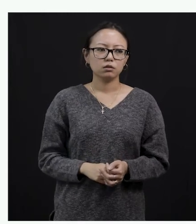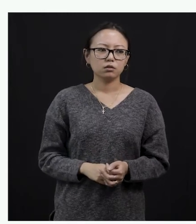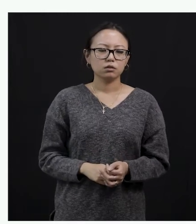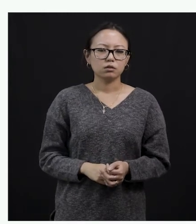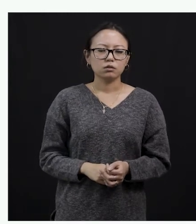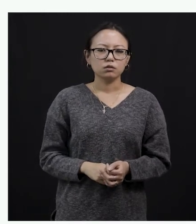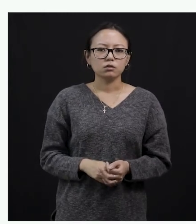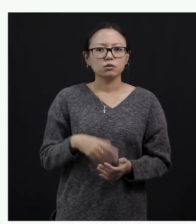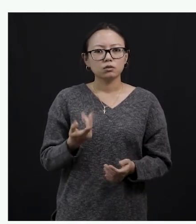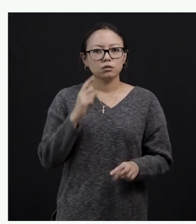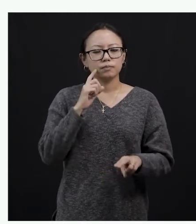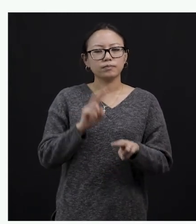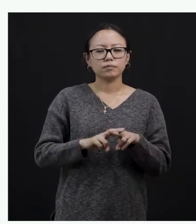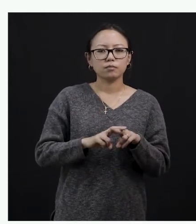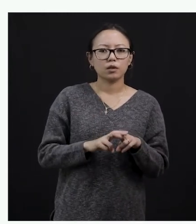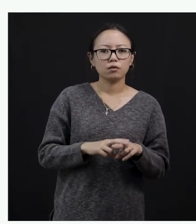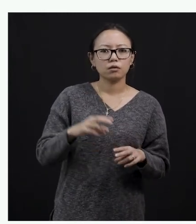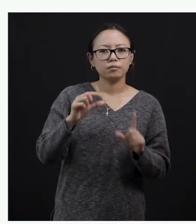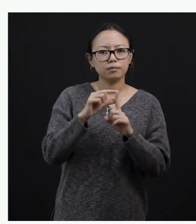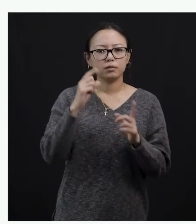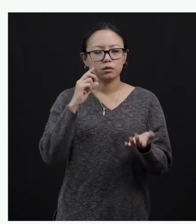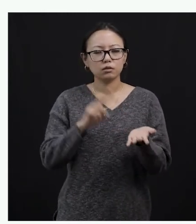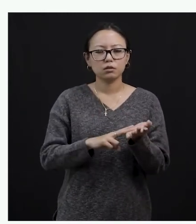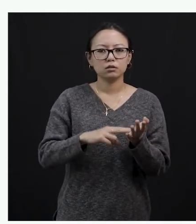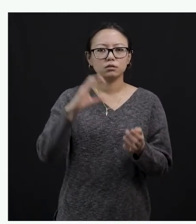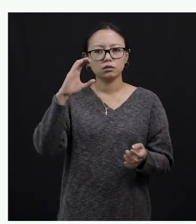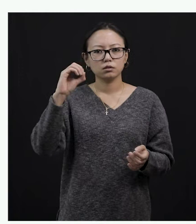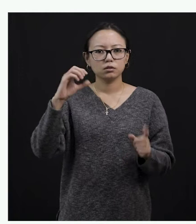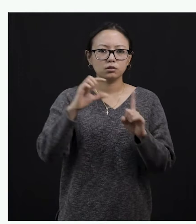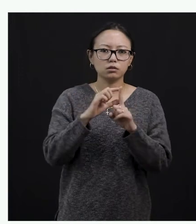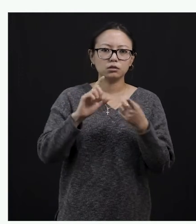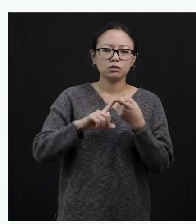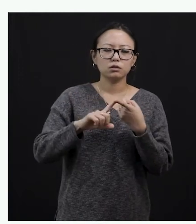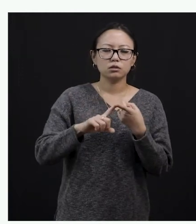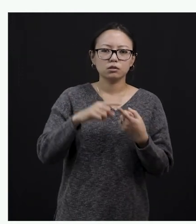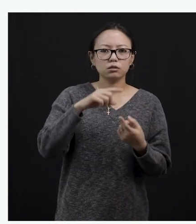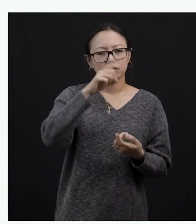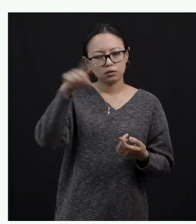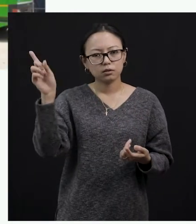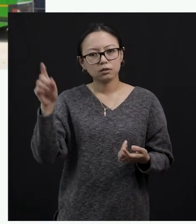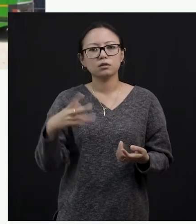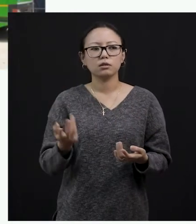likewise, if you put the correct PIN code, then your letter will reach at the right place.